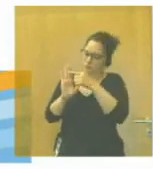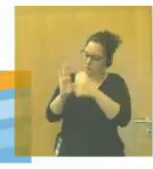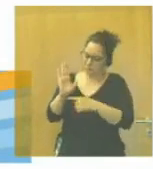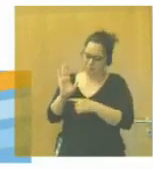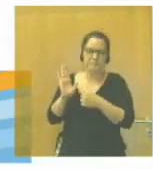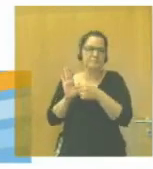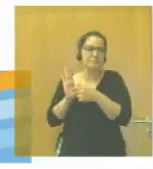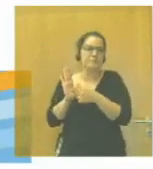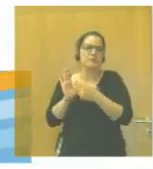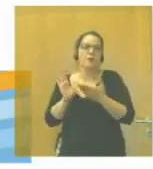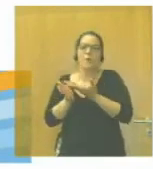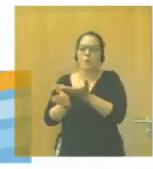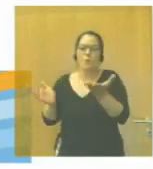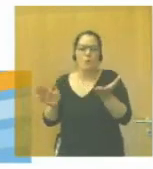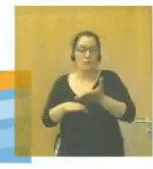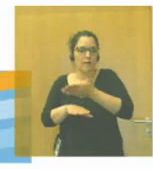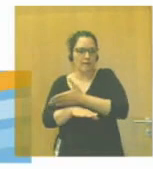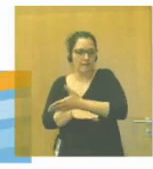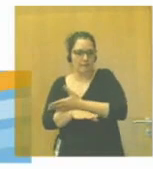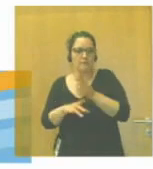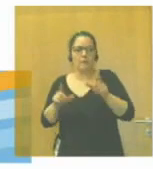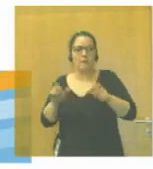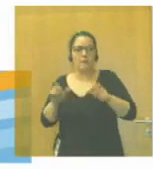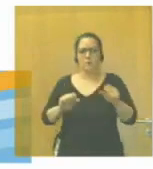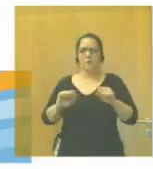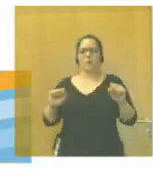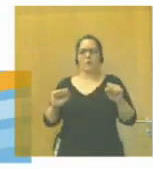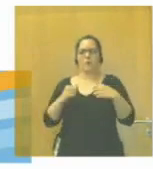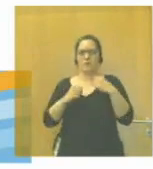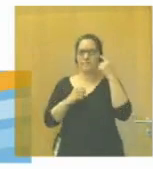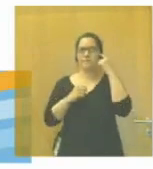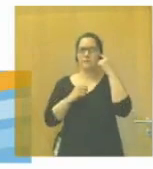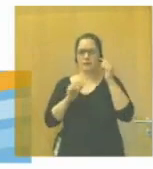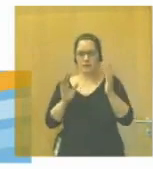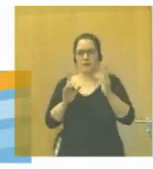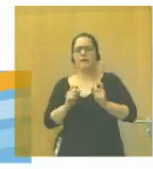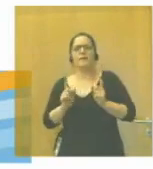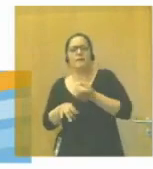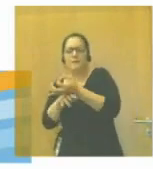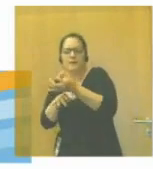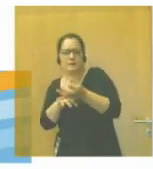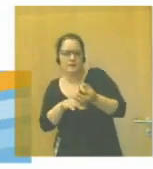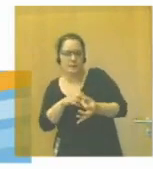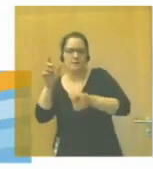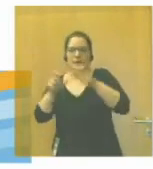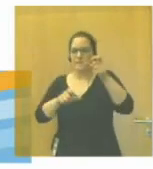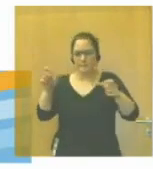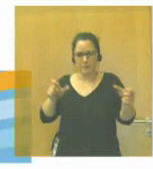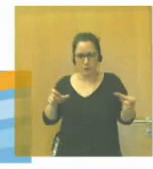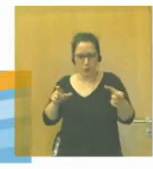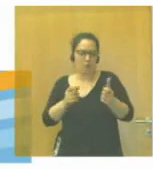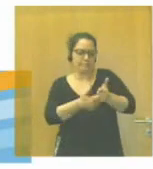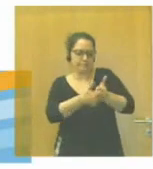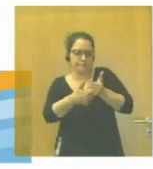of a negative event, where they can pull that out, they've trained people, everybody's familiarized themselves with it, and it